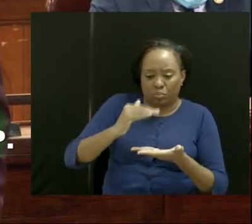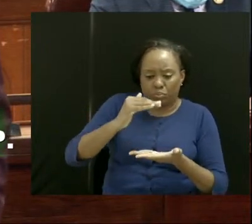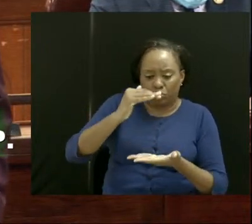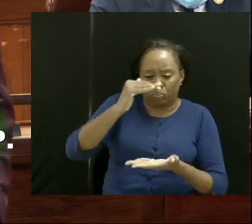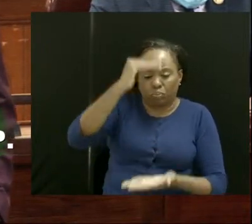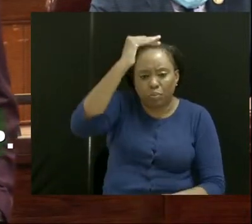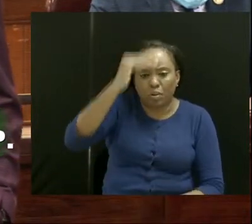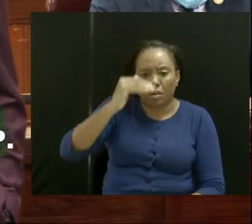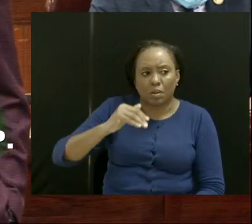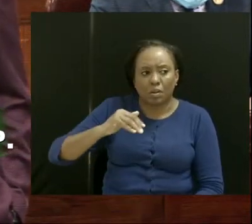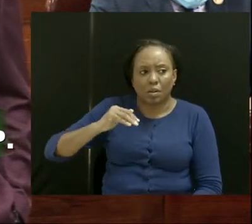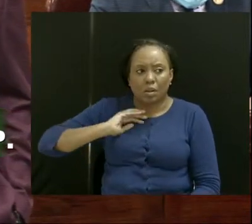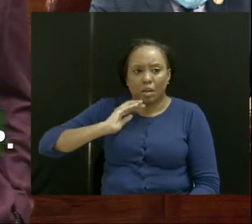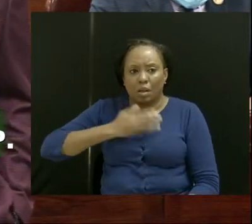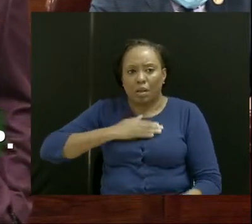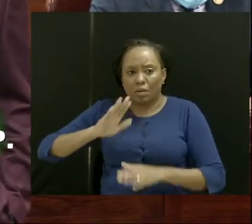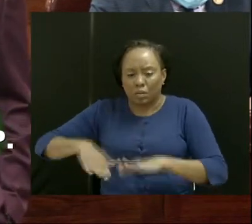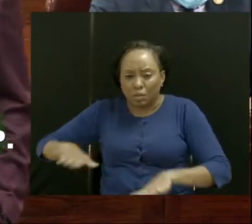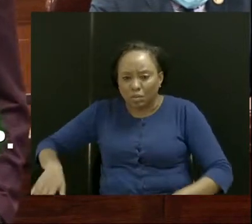We don't just